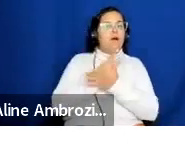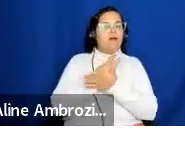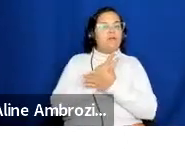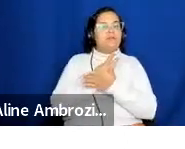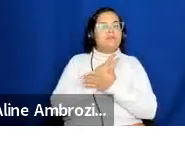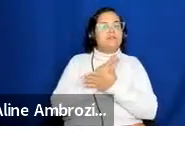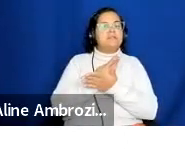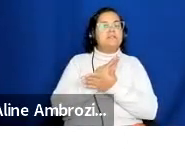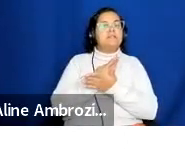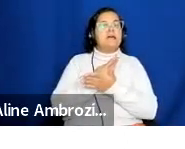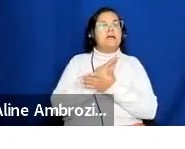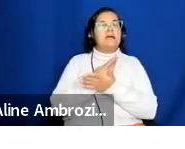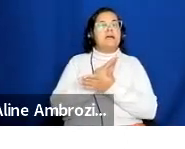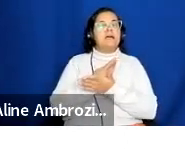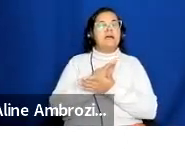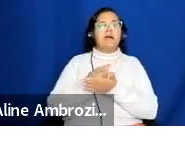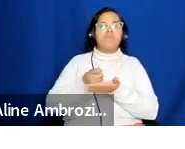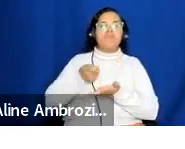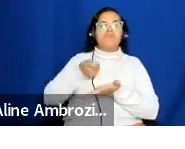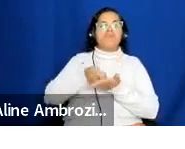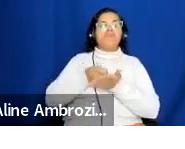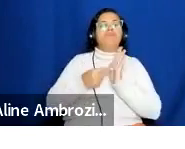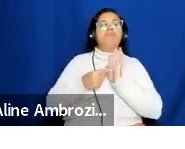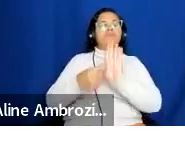of what is happening in the present.